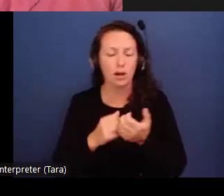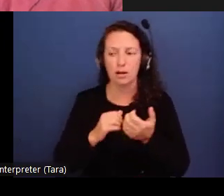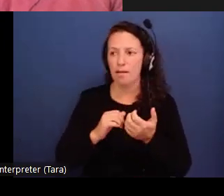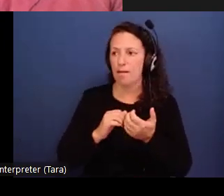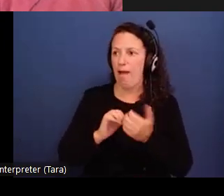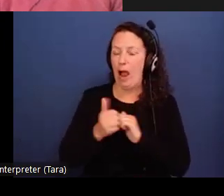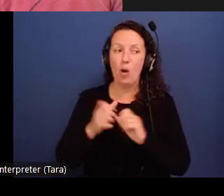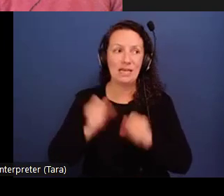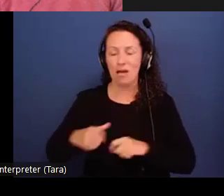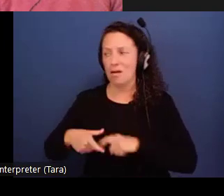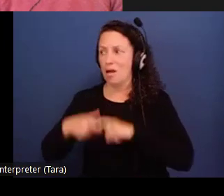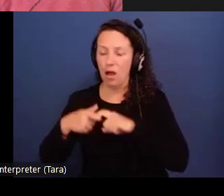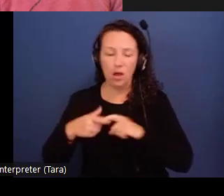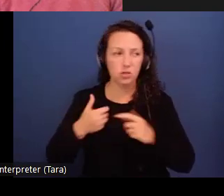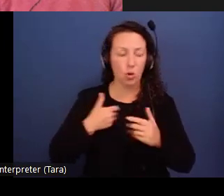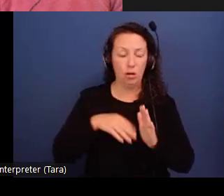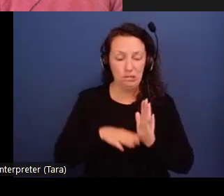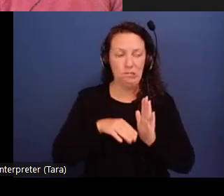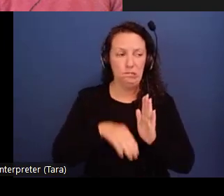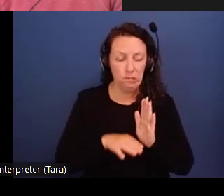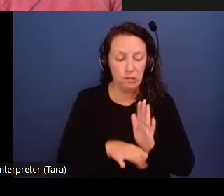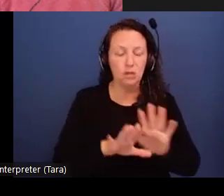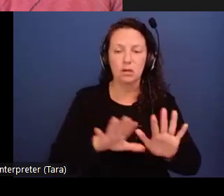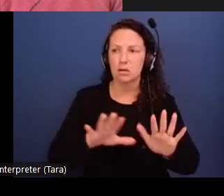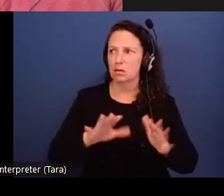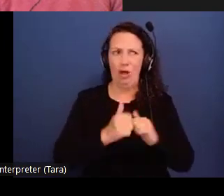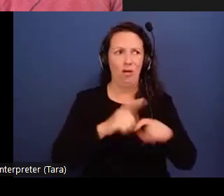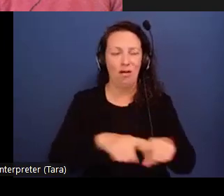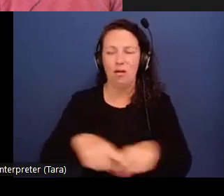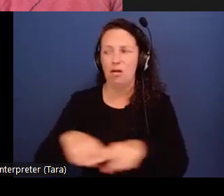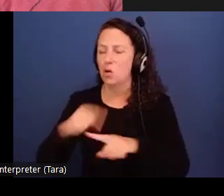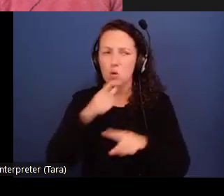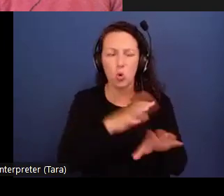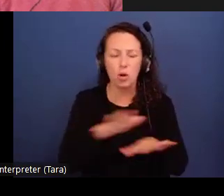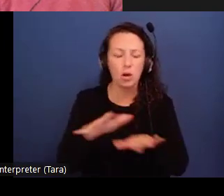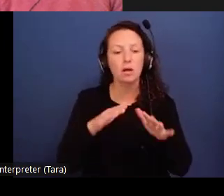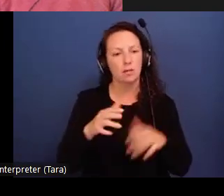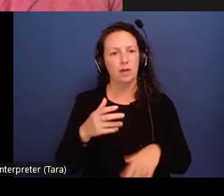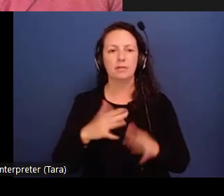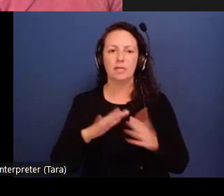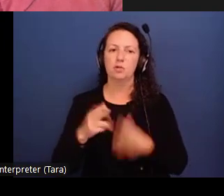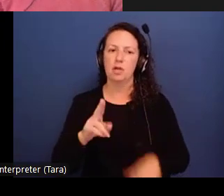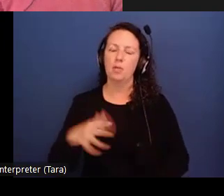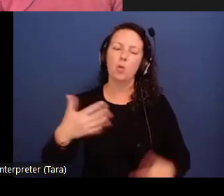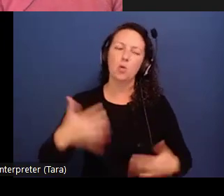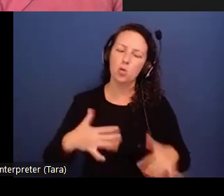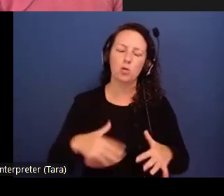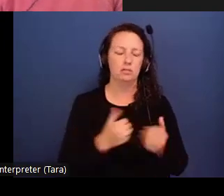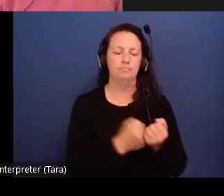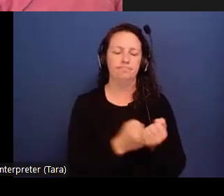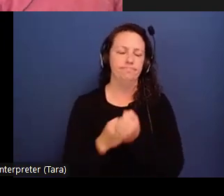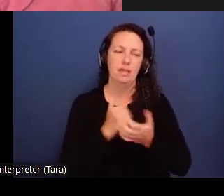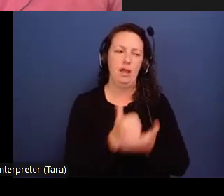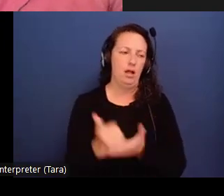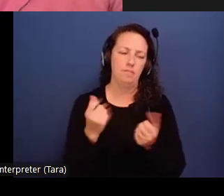again? And that's where the community hub is, in my opinion, has been very beneficial. Thank you. So that's